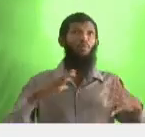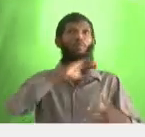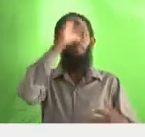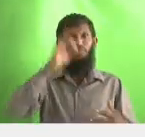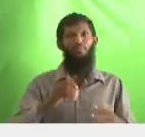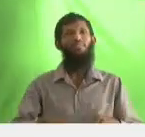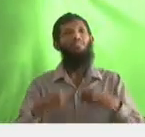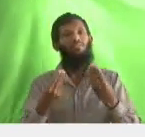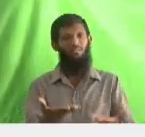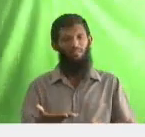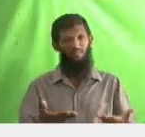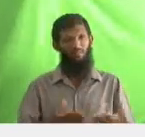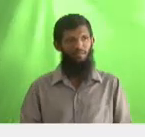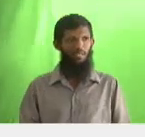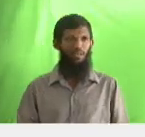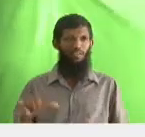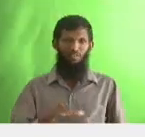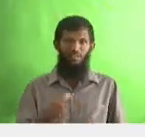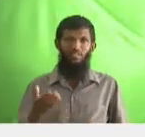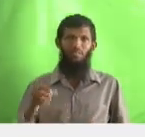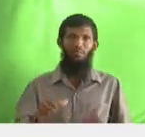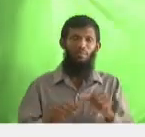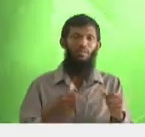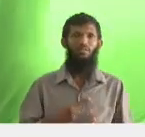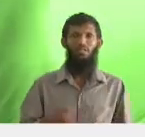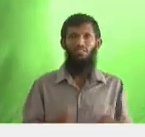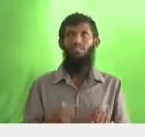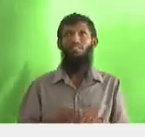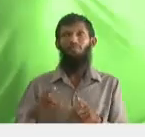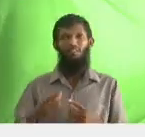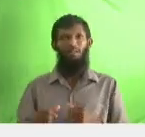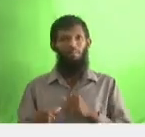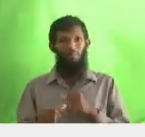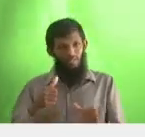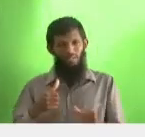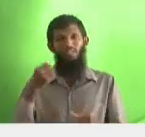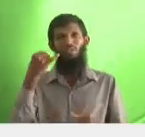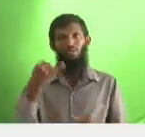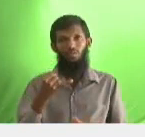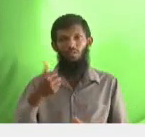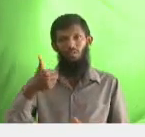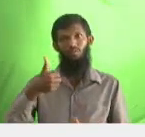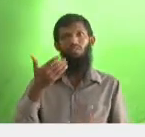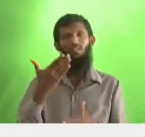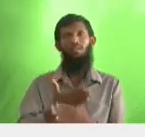serve Him through that sustenance, both by earning it as well as spending it in the correct way. Ameen.